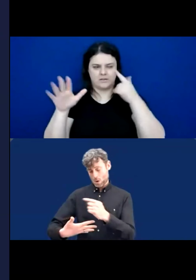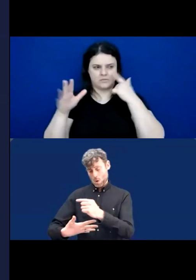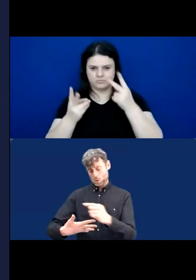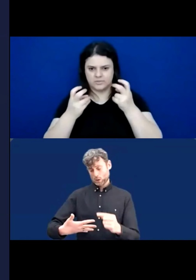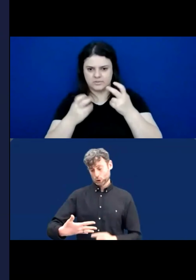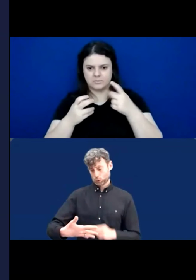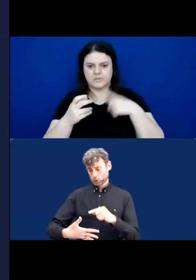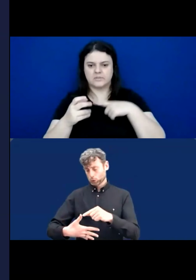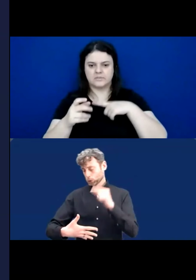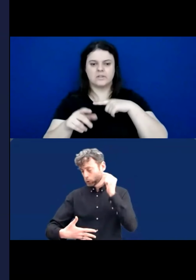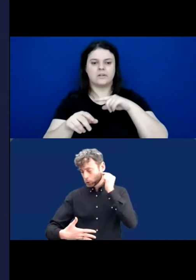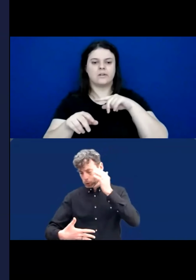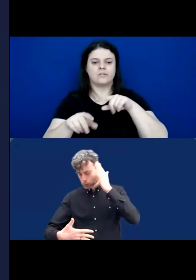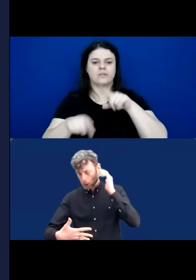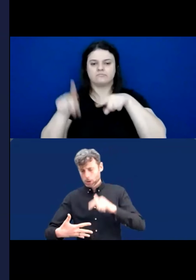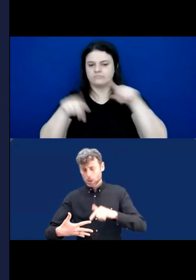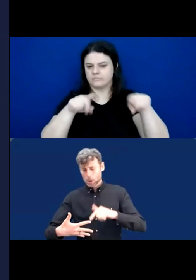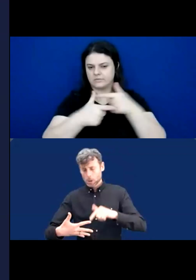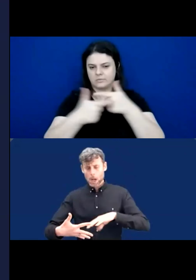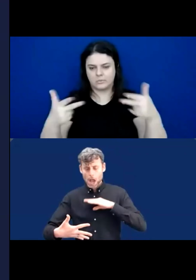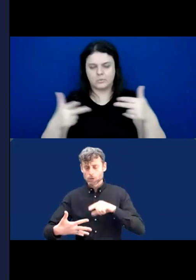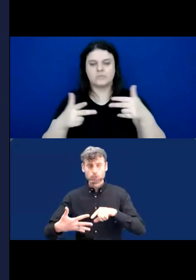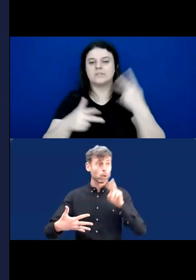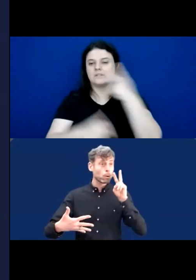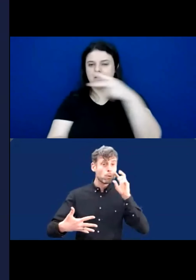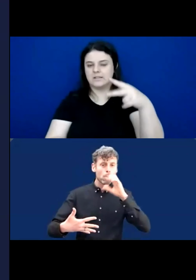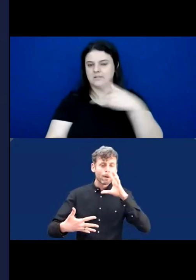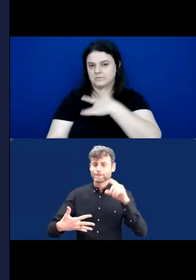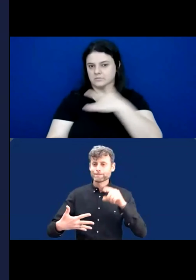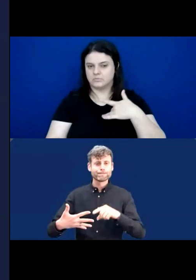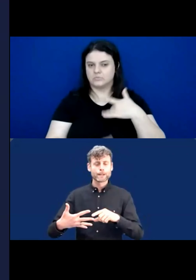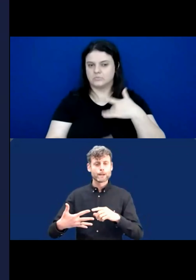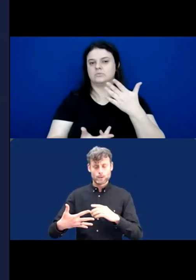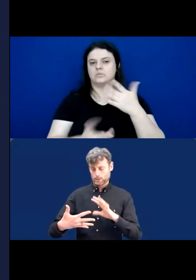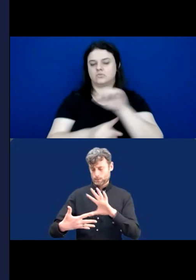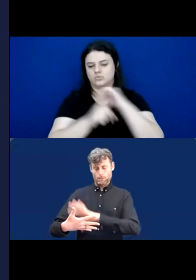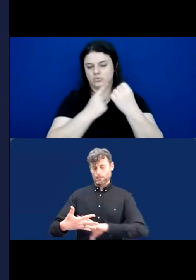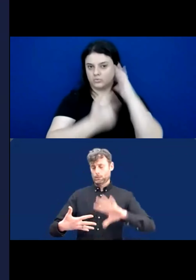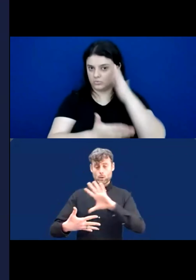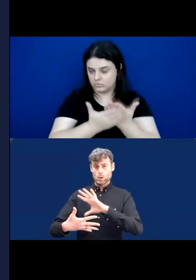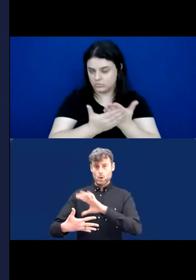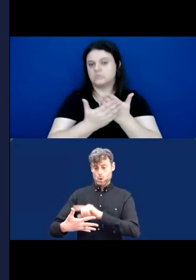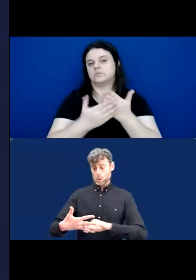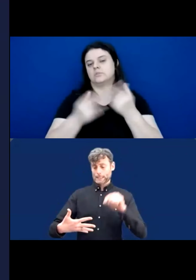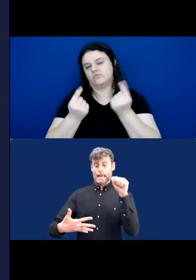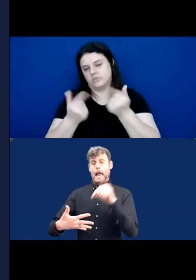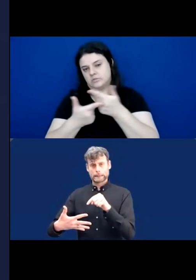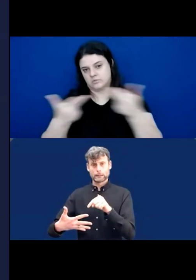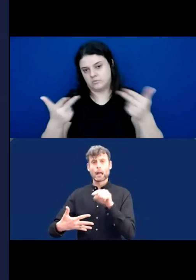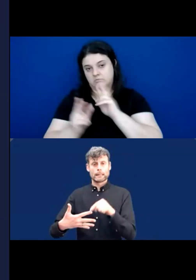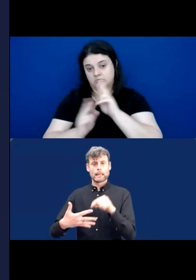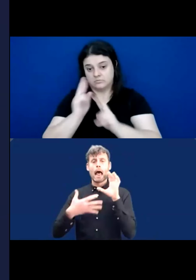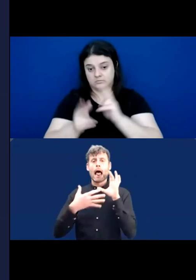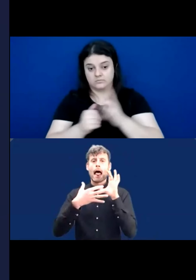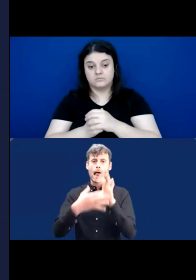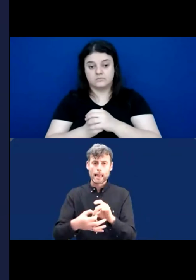that contributed to the poor health, social trust, and financial outcomes that